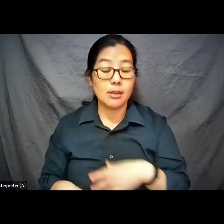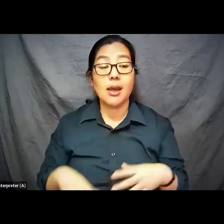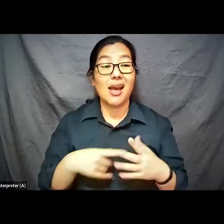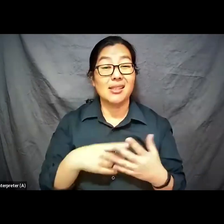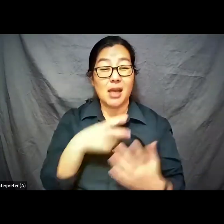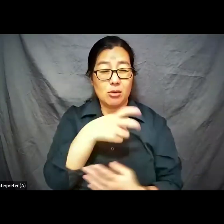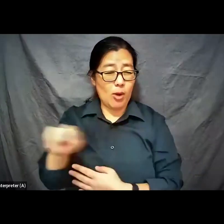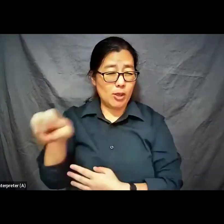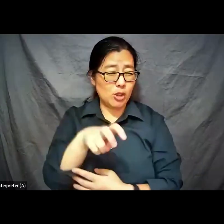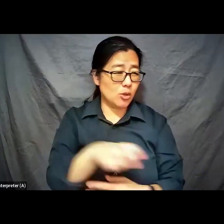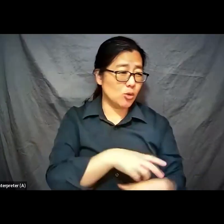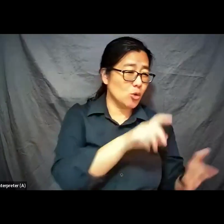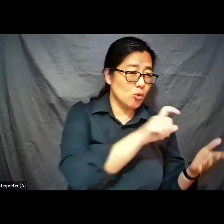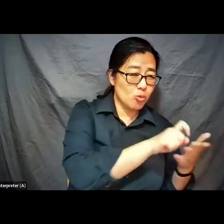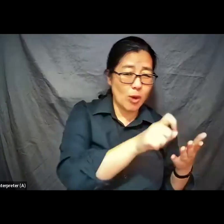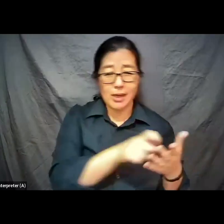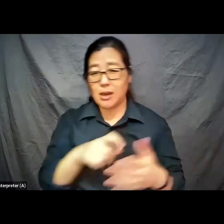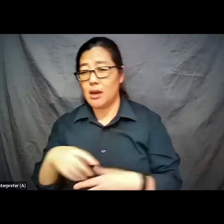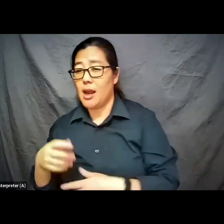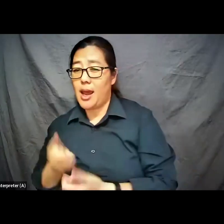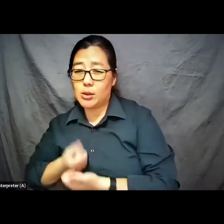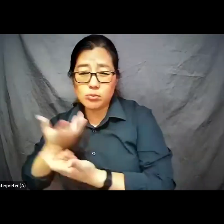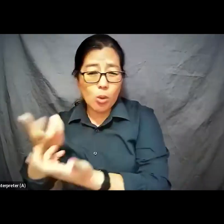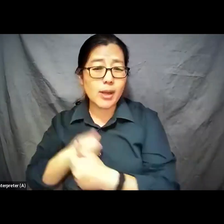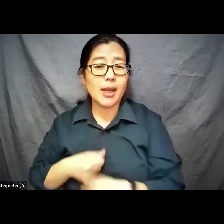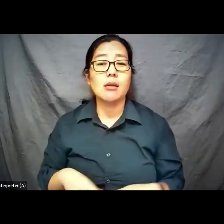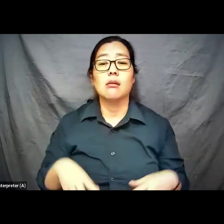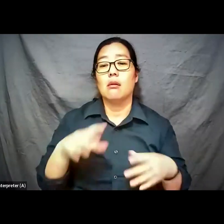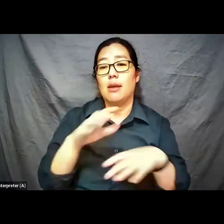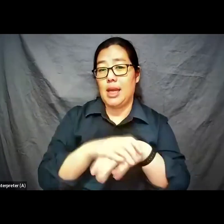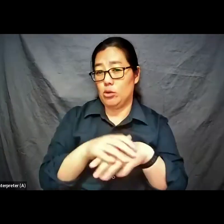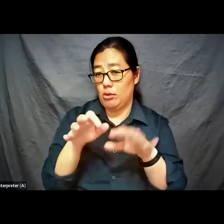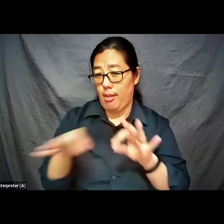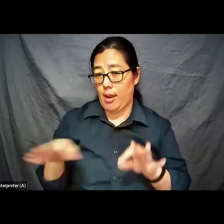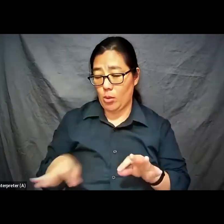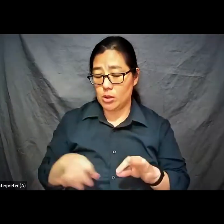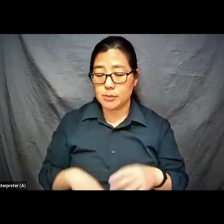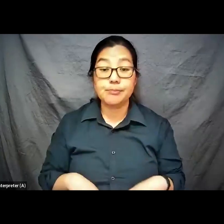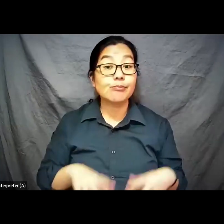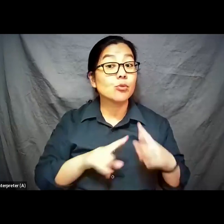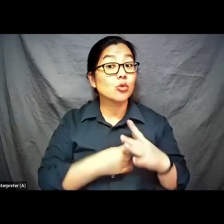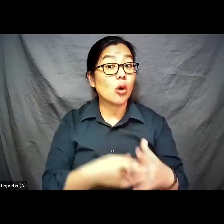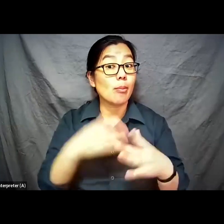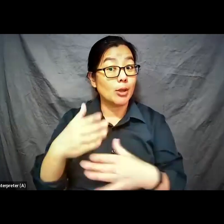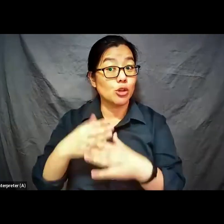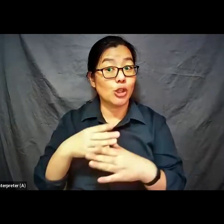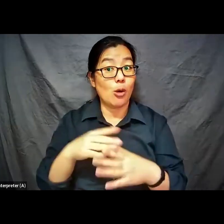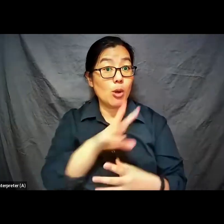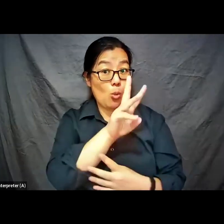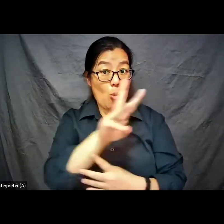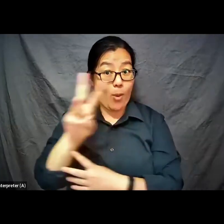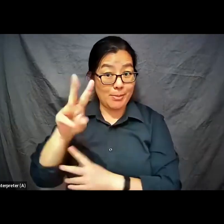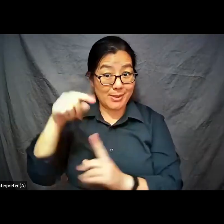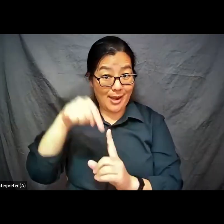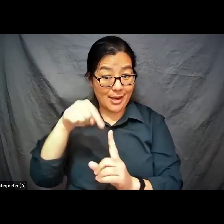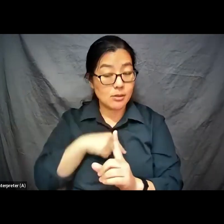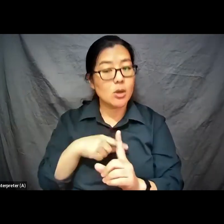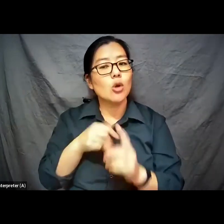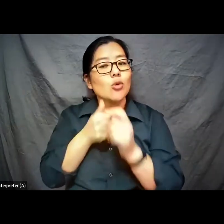written English language. So I'll start off by sharing this website, which you can